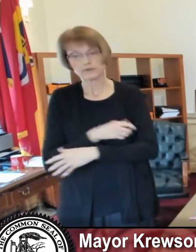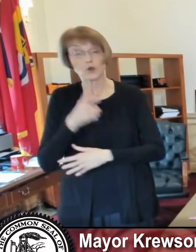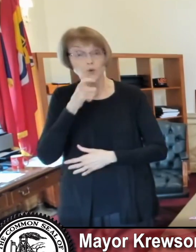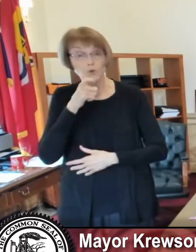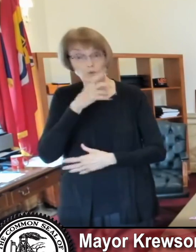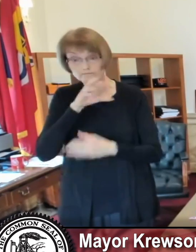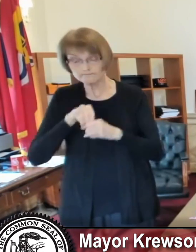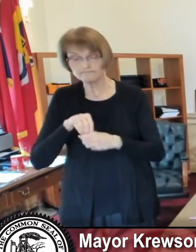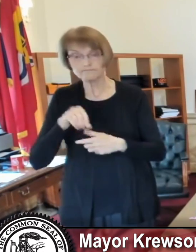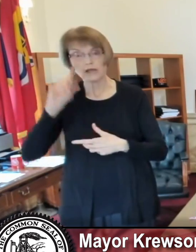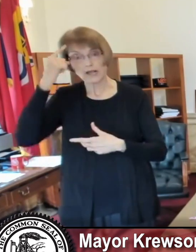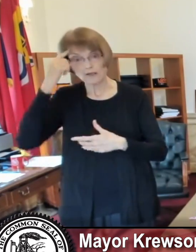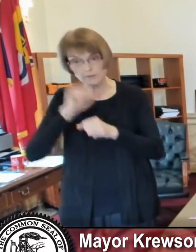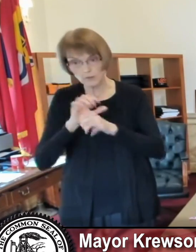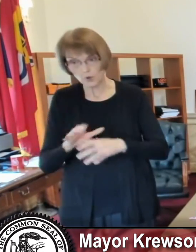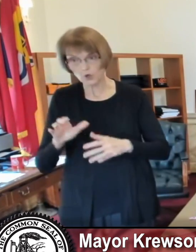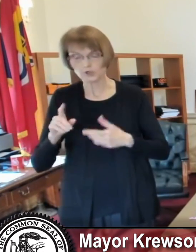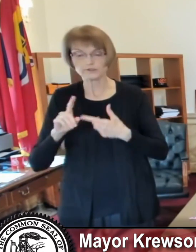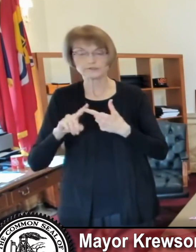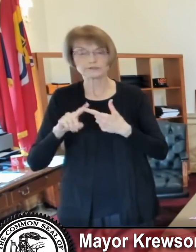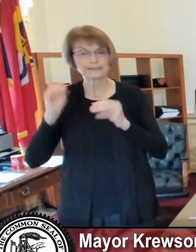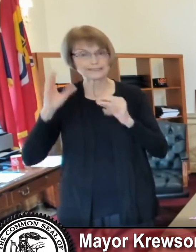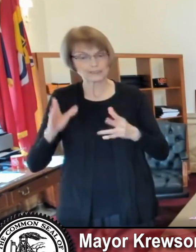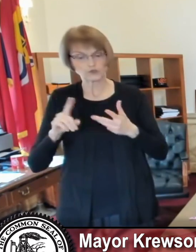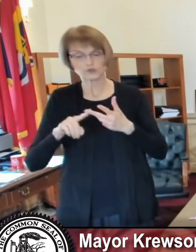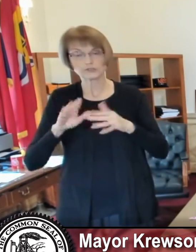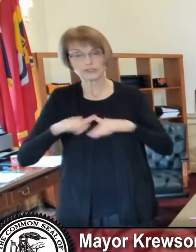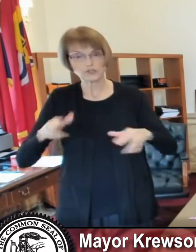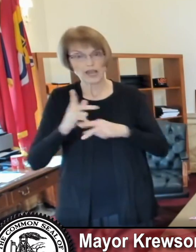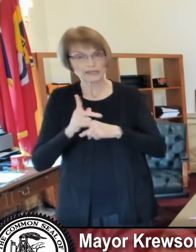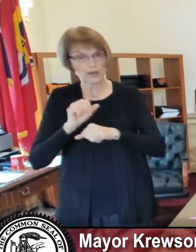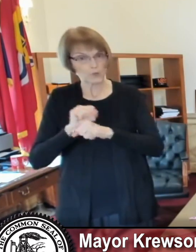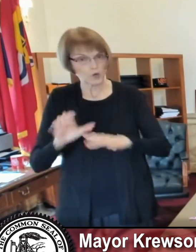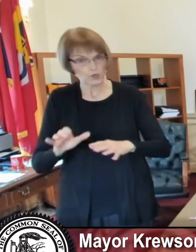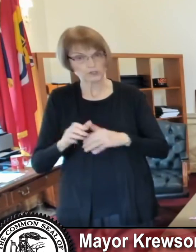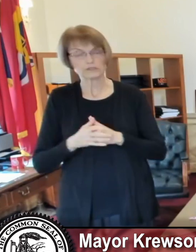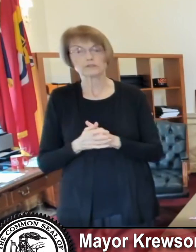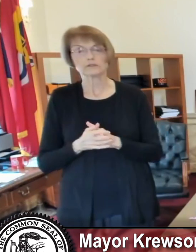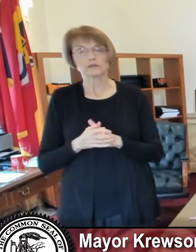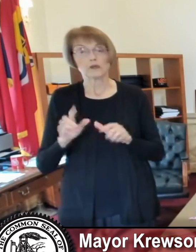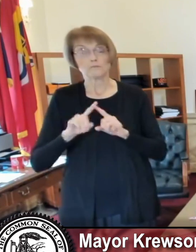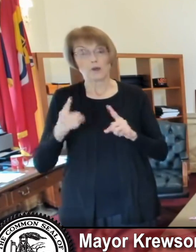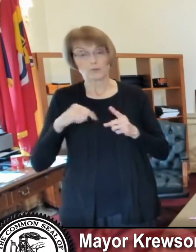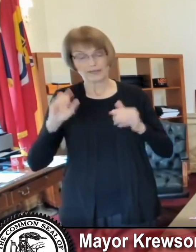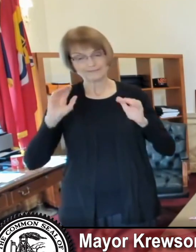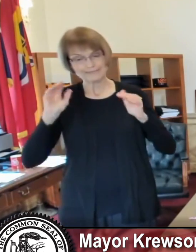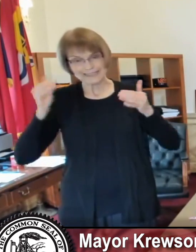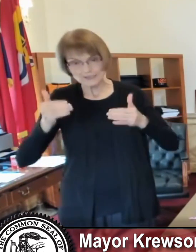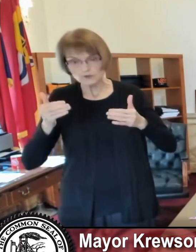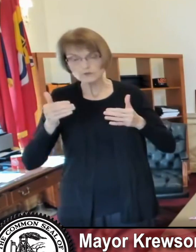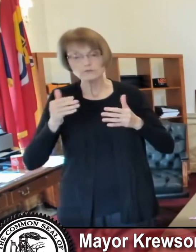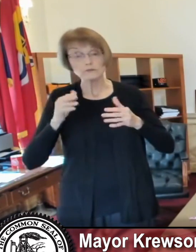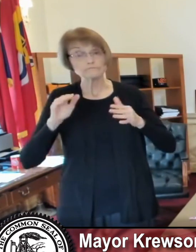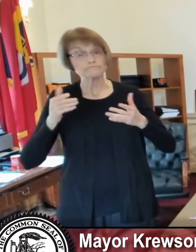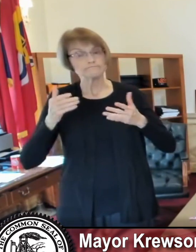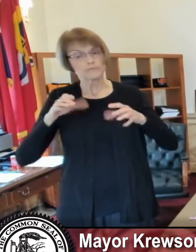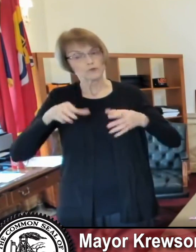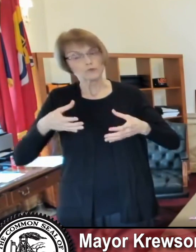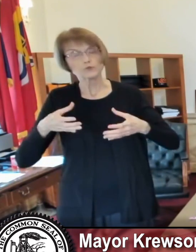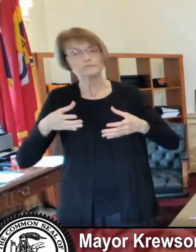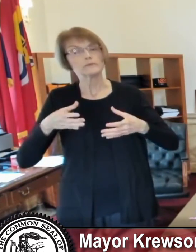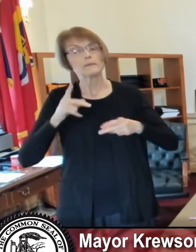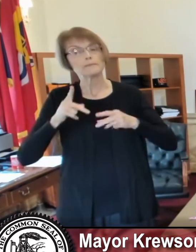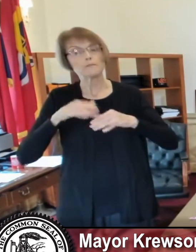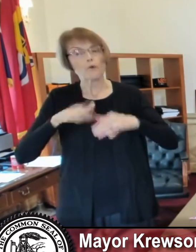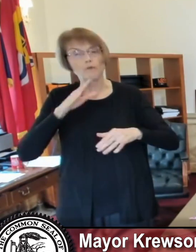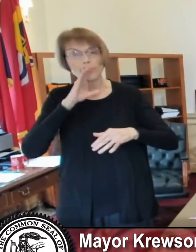teachers, it's child care workers. We are continuing, though, to focus on those over 65 and those with underlying